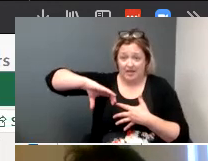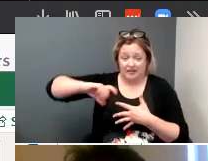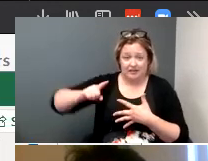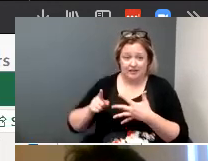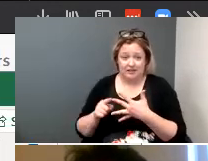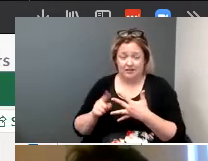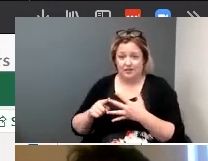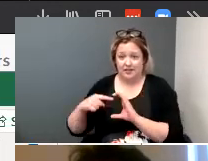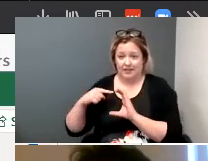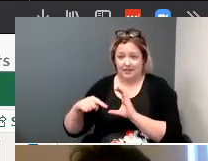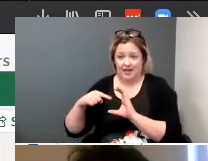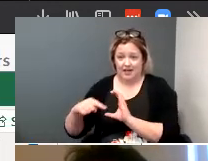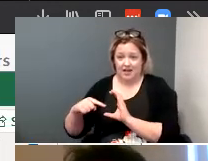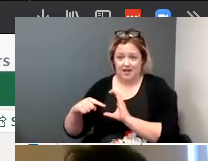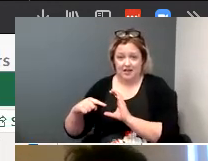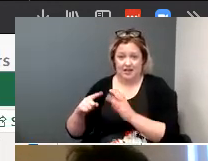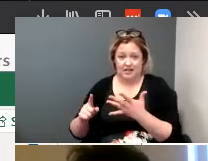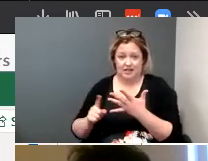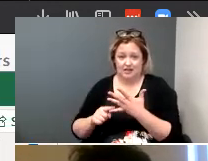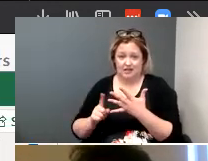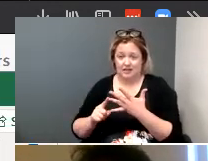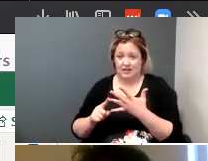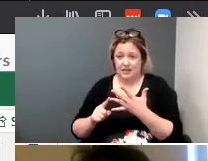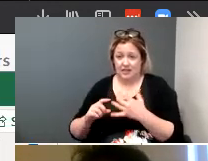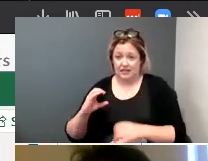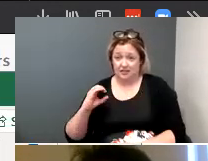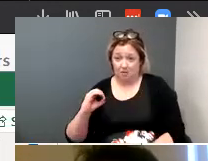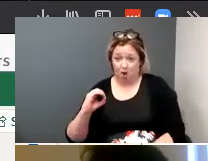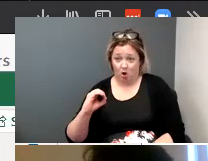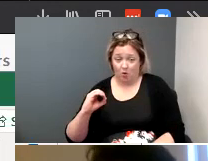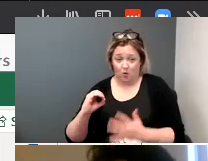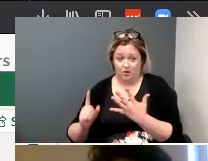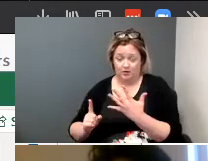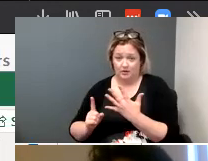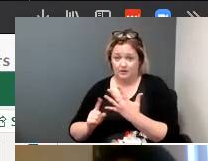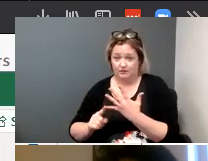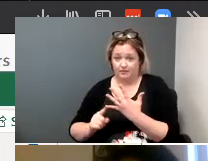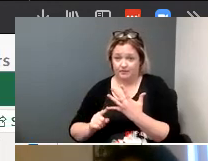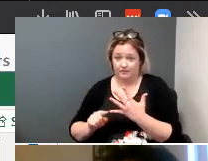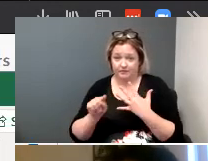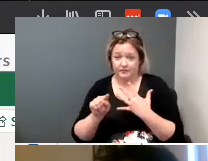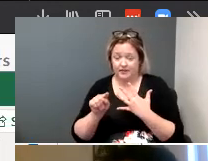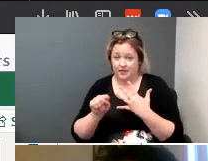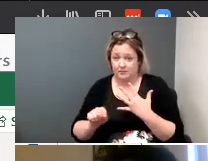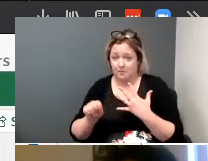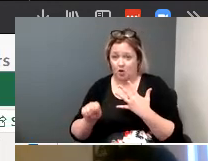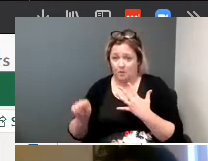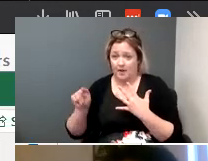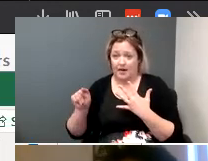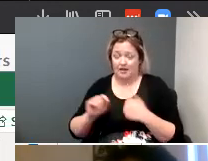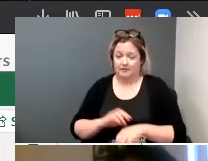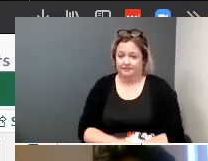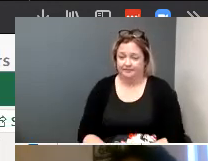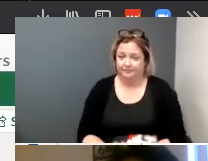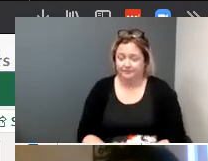little theta. We'll talk about big omega, big theta, and things like that. But in general, the main thing that we will look